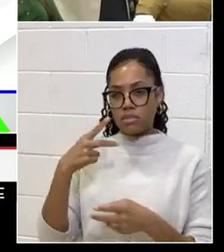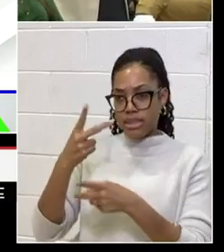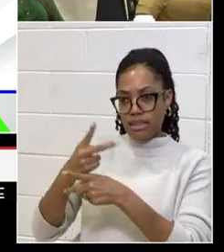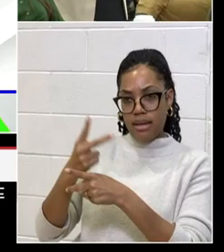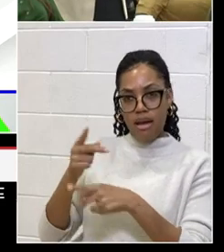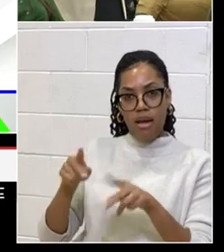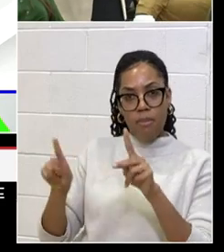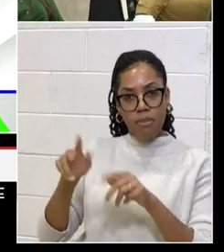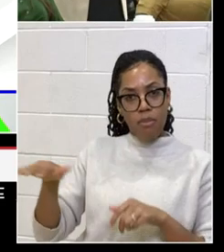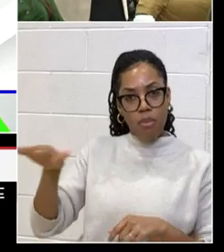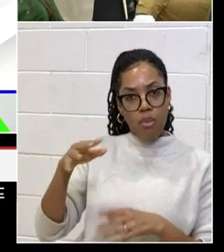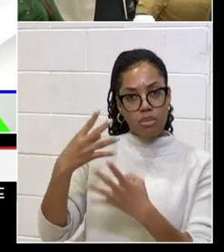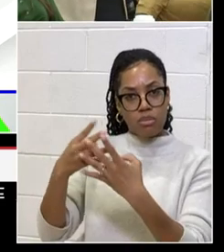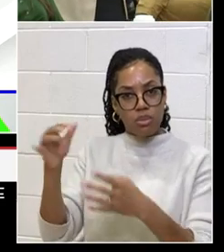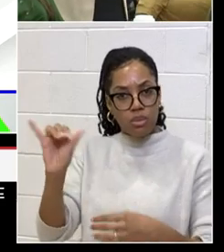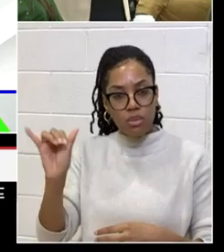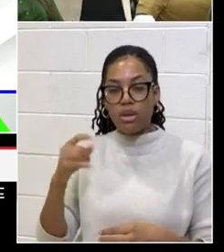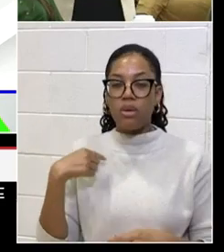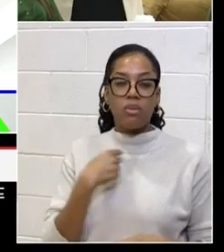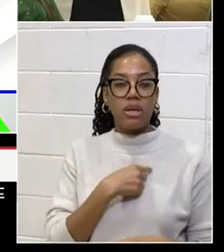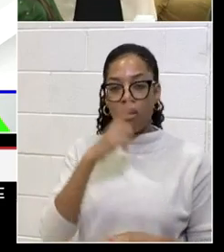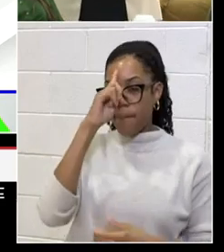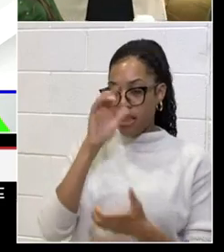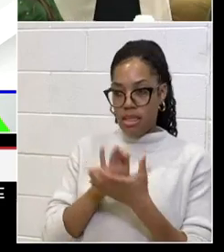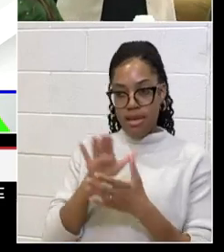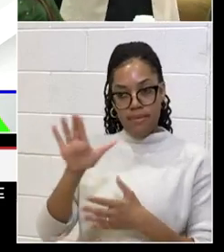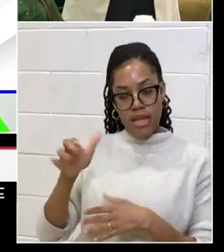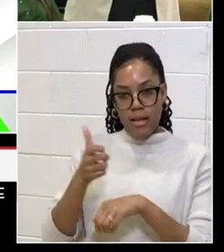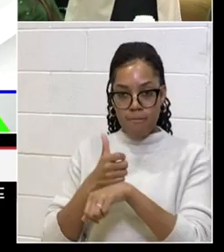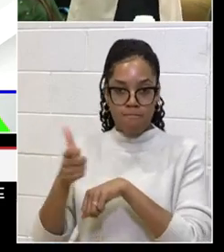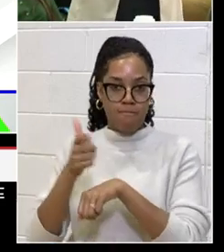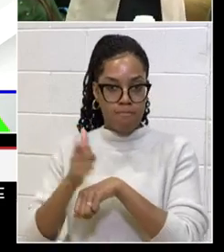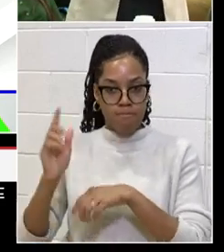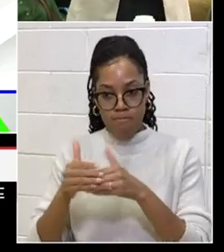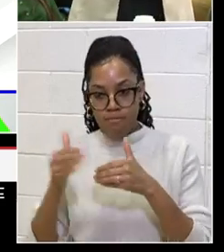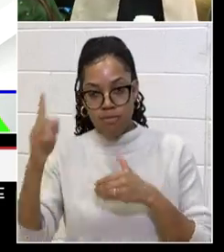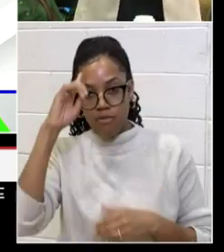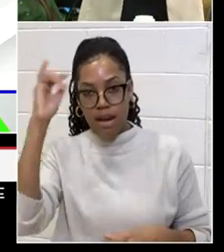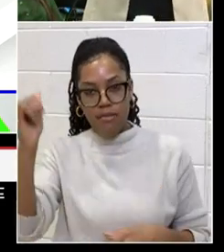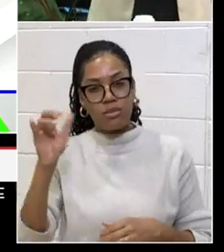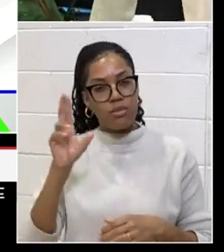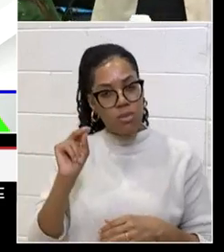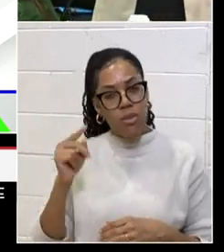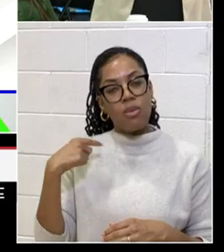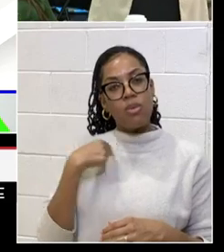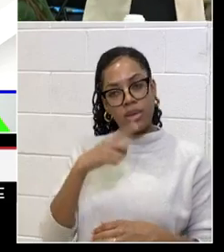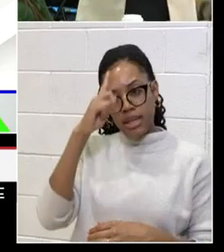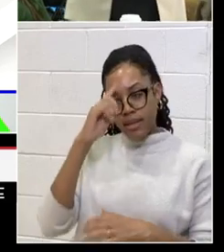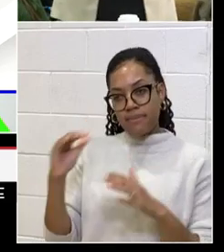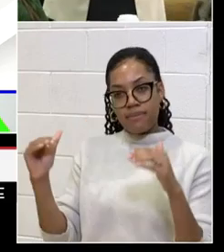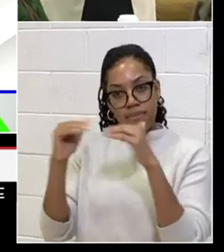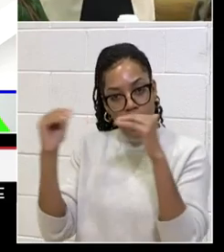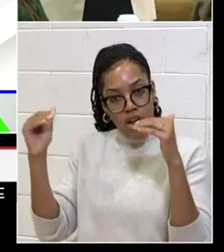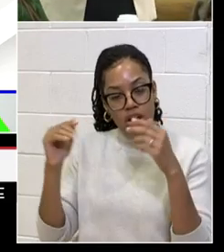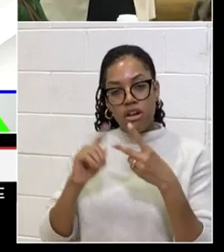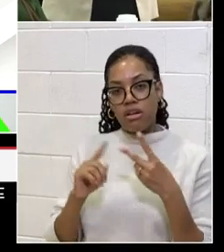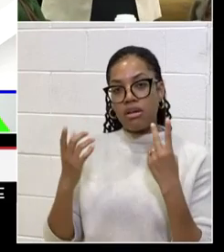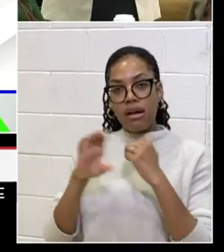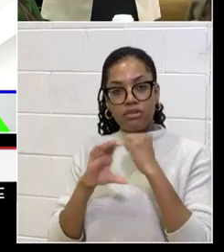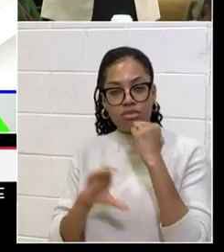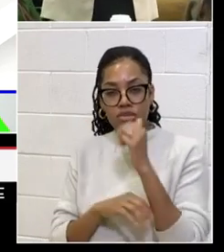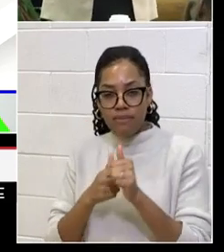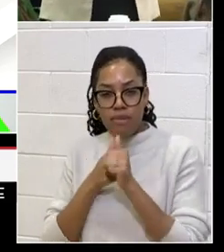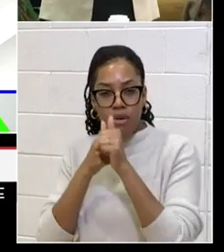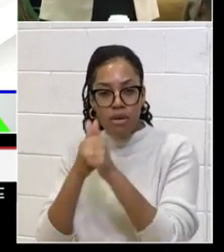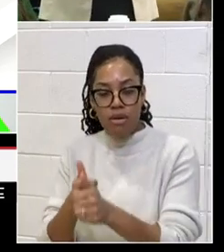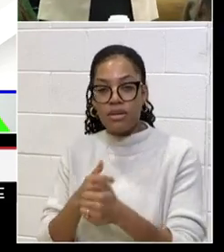worst decision. We don't believe that in their city. We believe in accountability, but we also believe in being fair and constitutional and just and taking care of